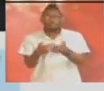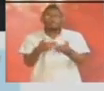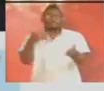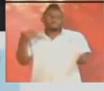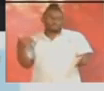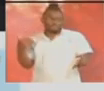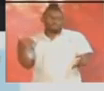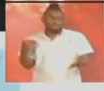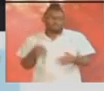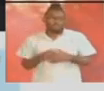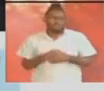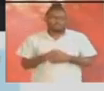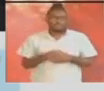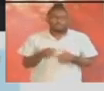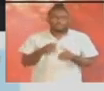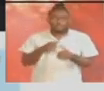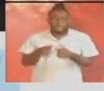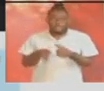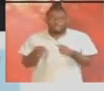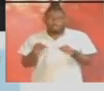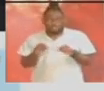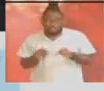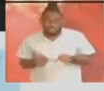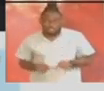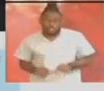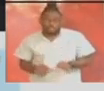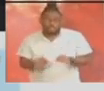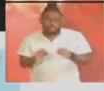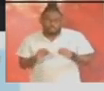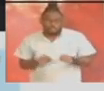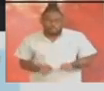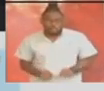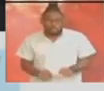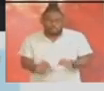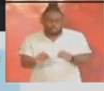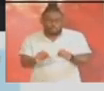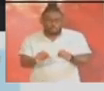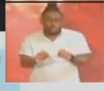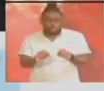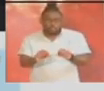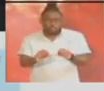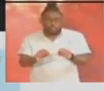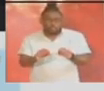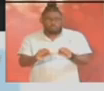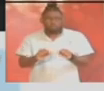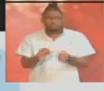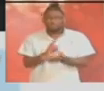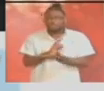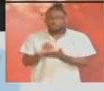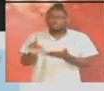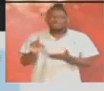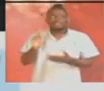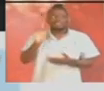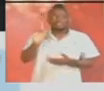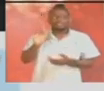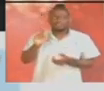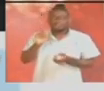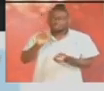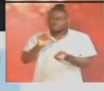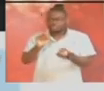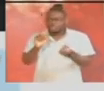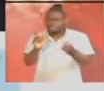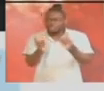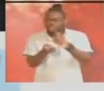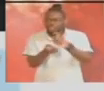move forward, the cases for the previous week will turn to purple. So the week 8 cases will turn to purple, and week 9 will show up as